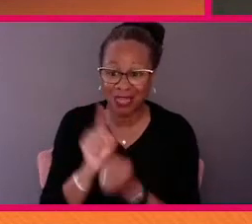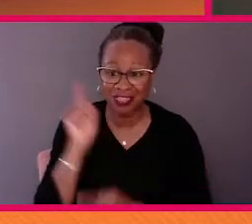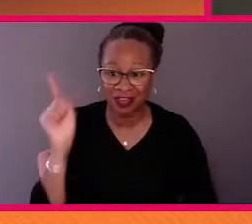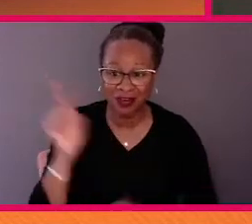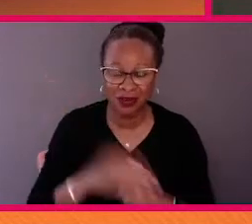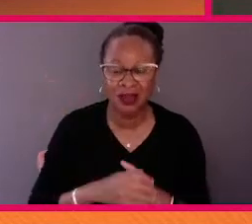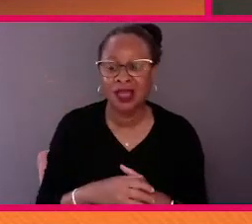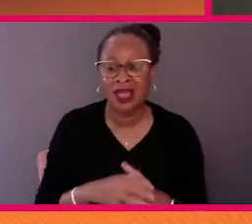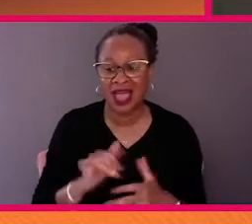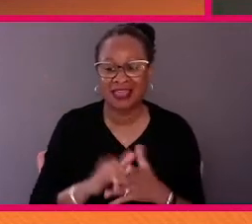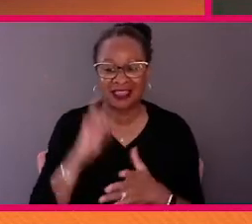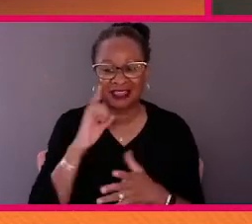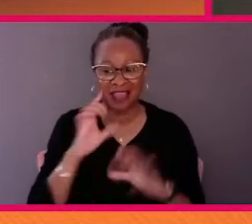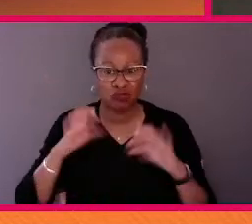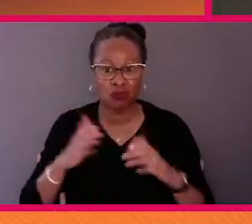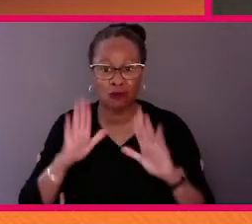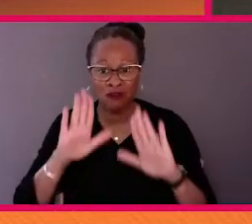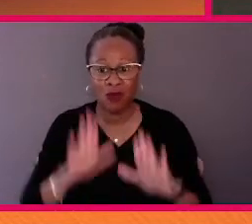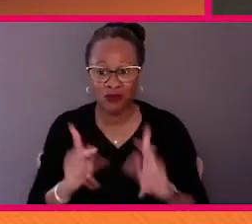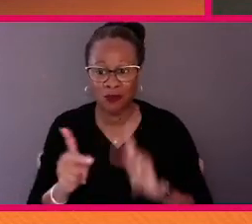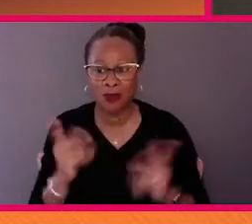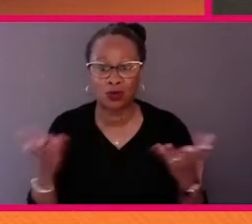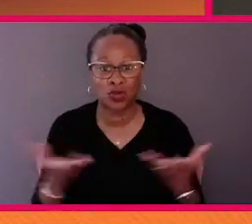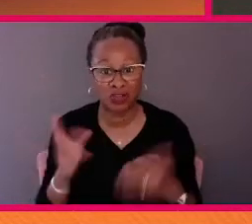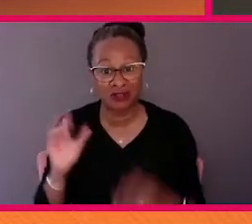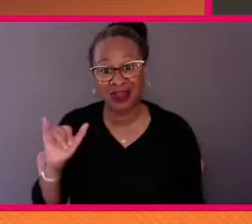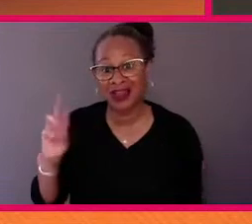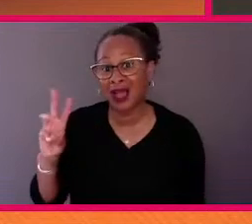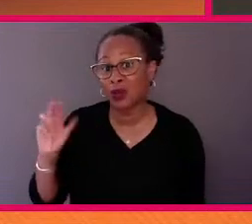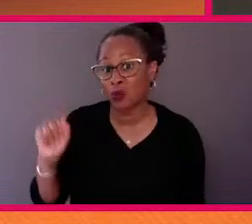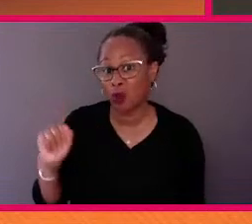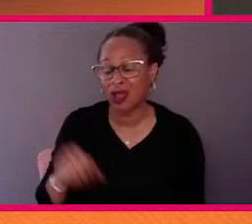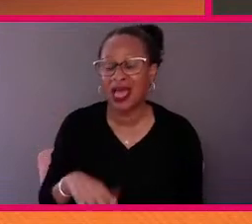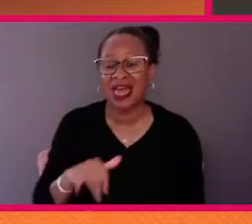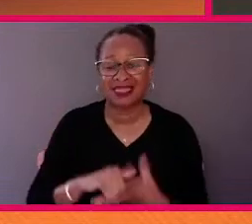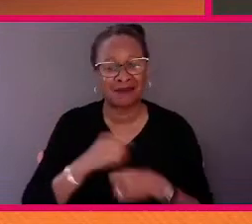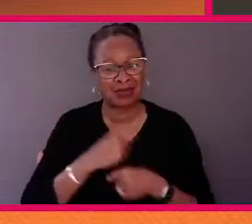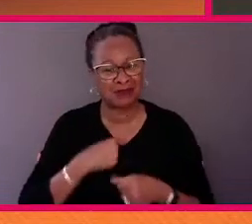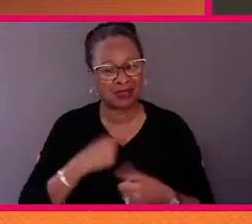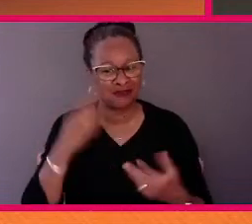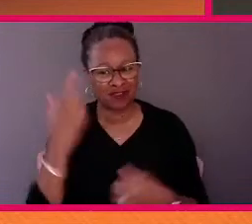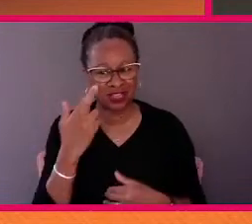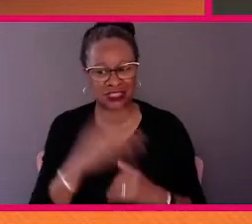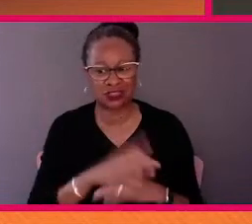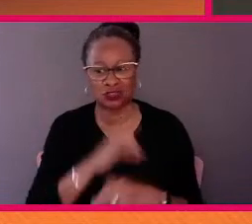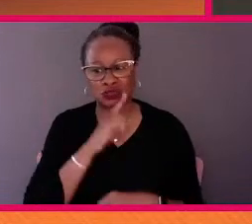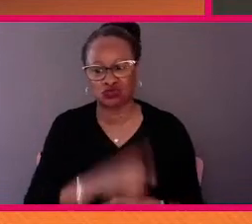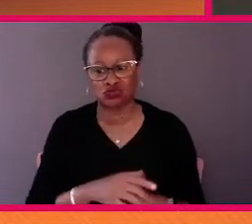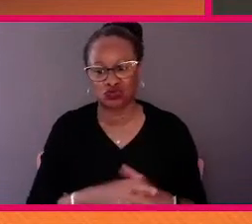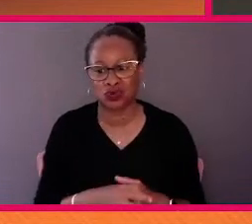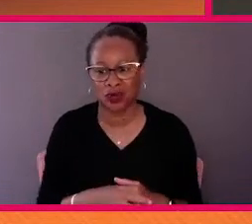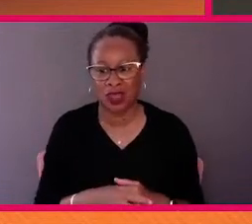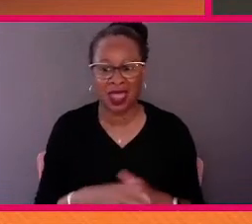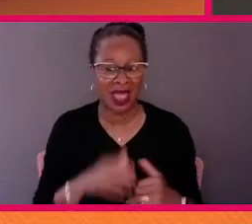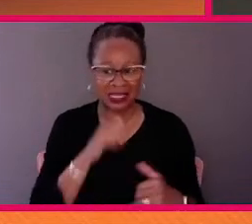of wonderful people here. But then that made me realize it is true that I don't have,